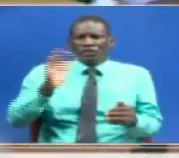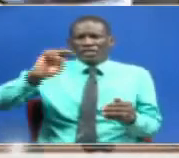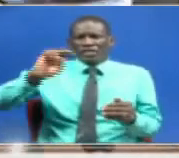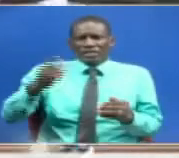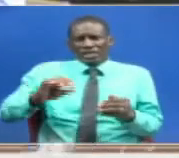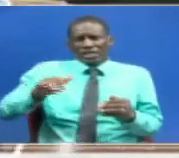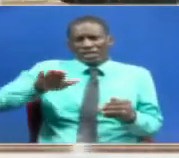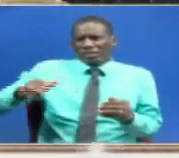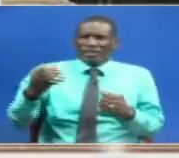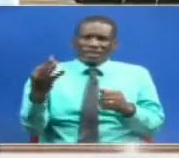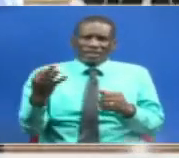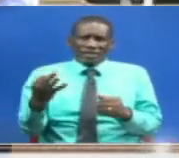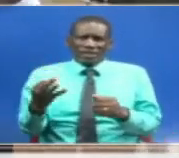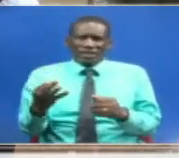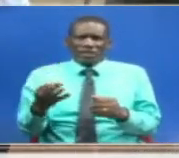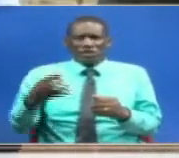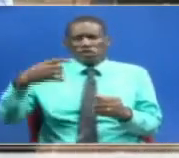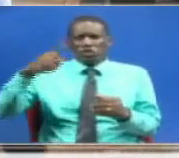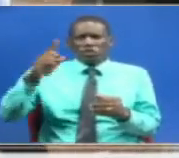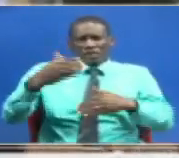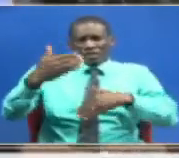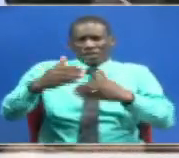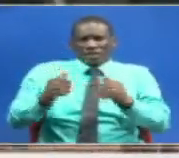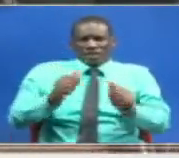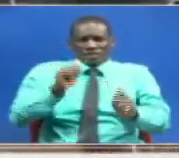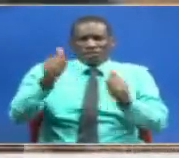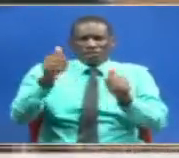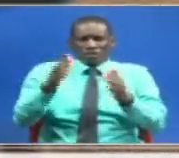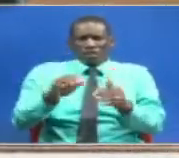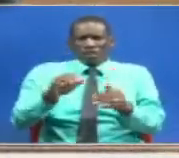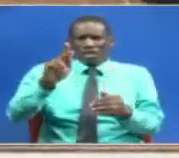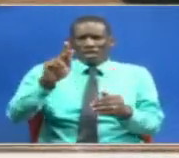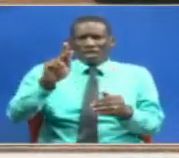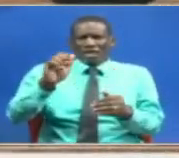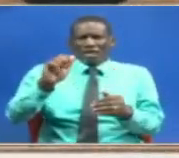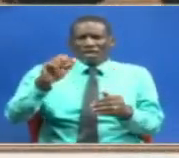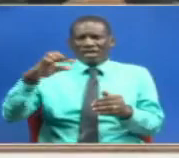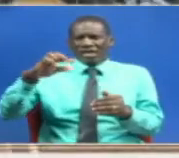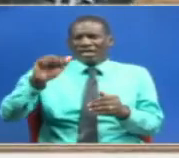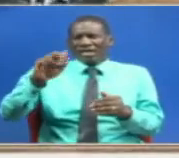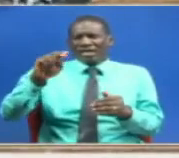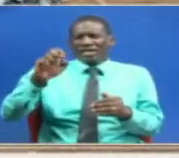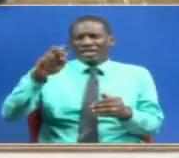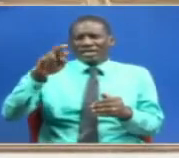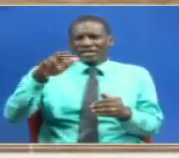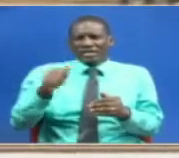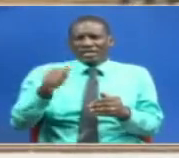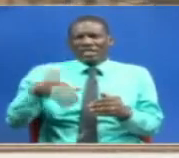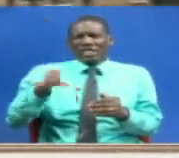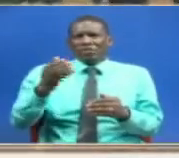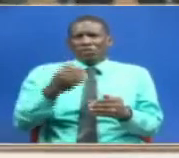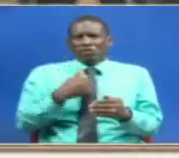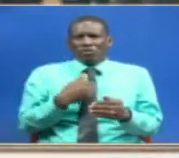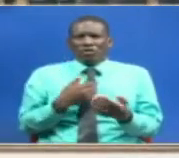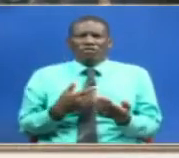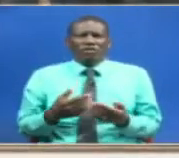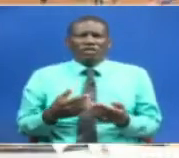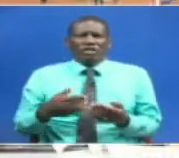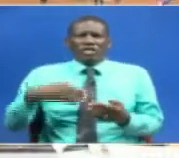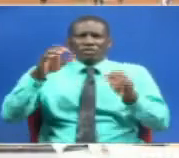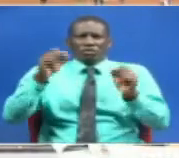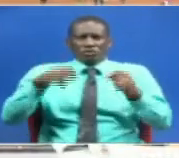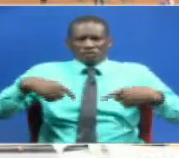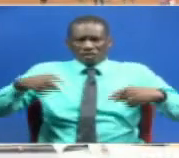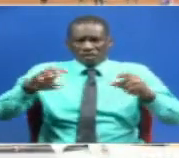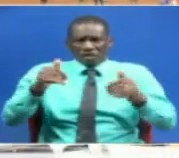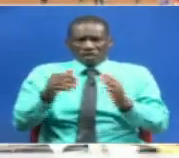to fend off his nearest challenger, Ganatra. It's basically the more seat time you have, the more you can progress in your